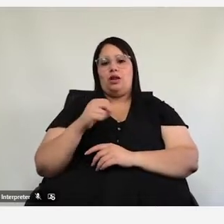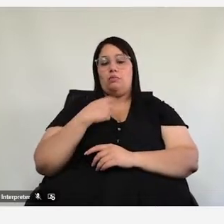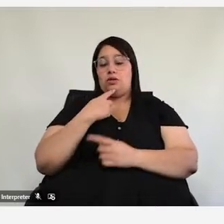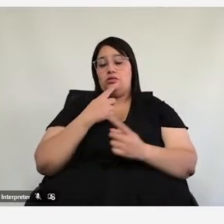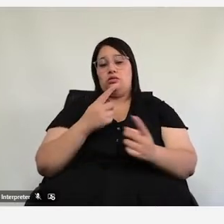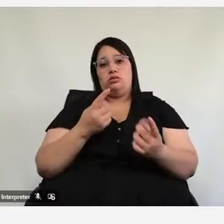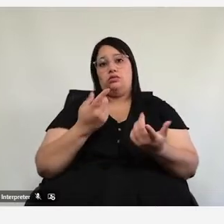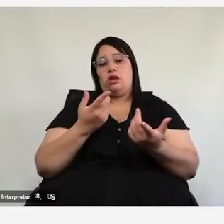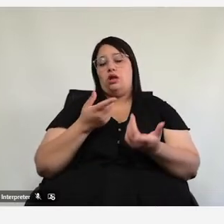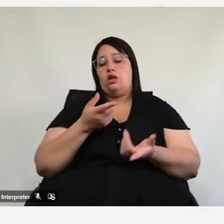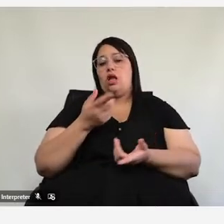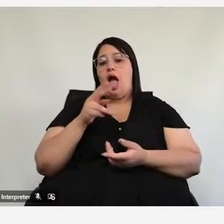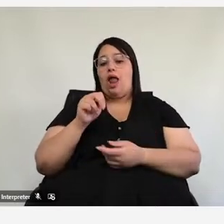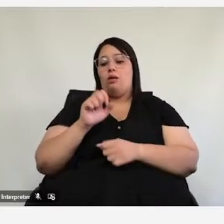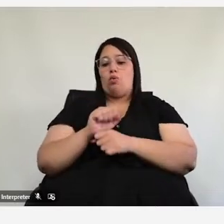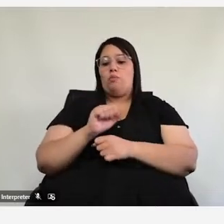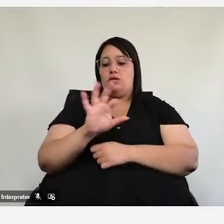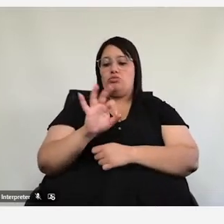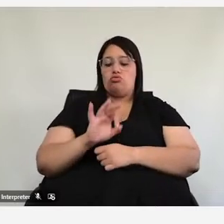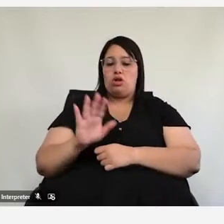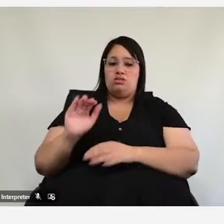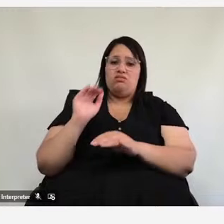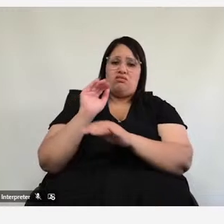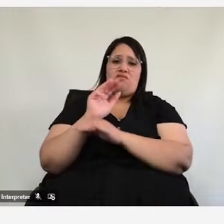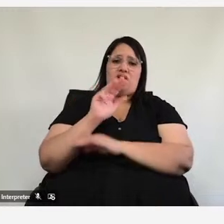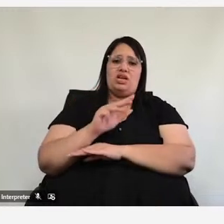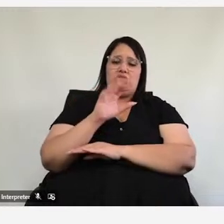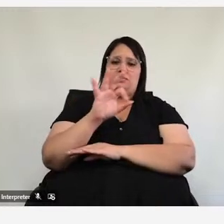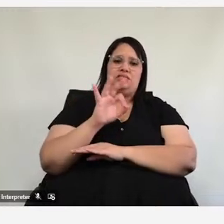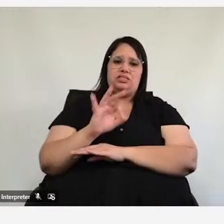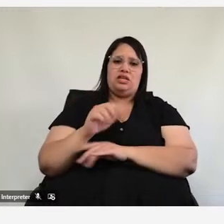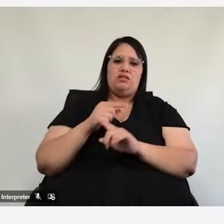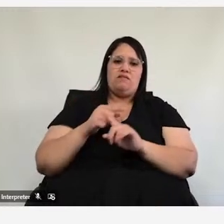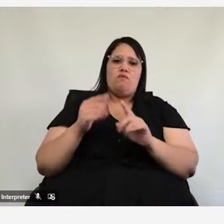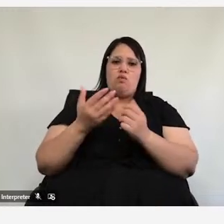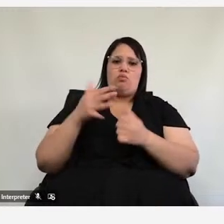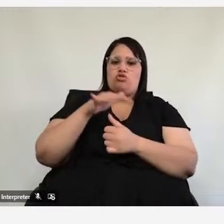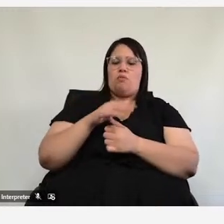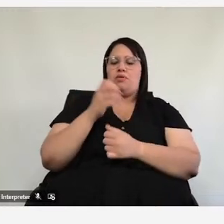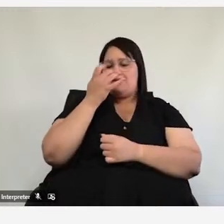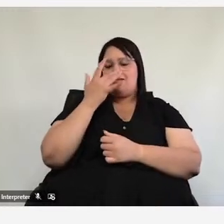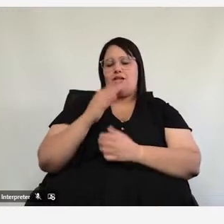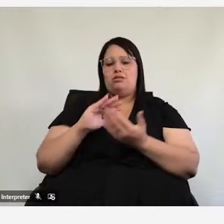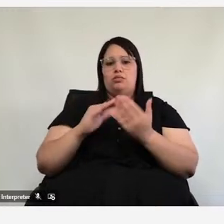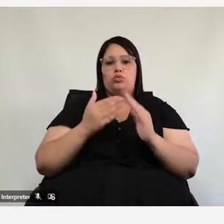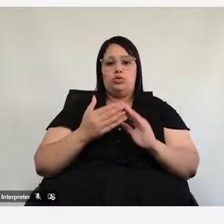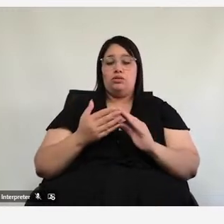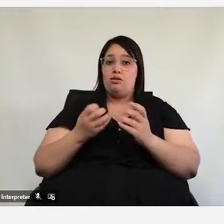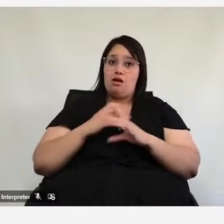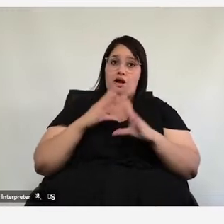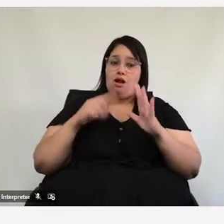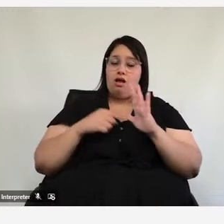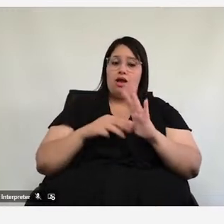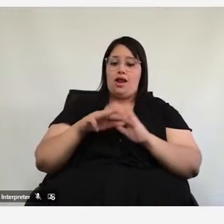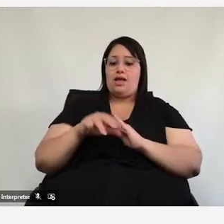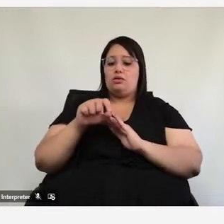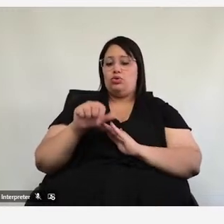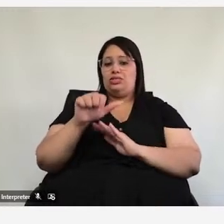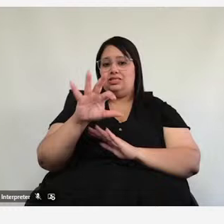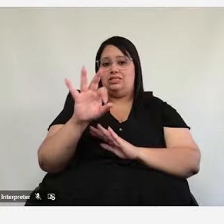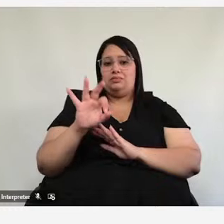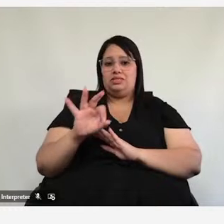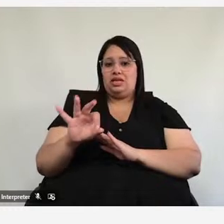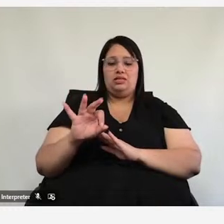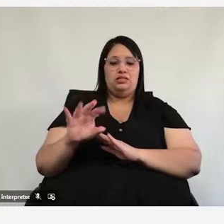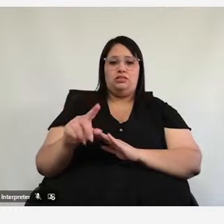favor, the unemployment rate is more than 90% for the predominant colored communities. Clearly, 19.6%